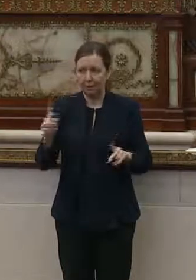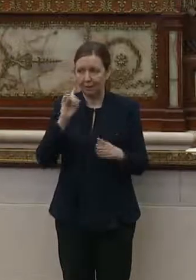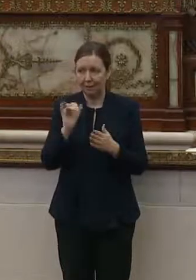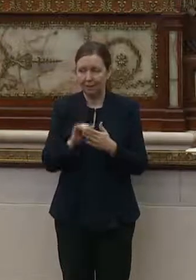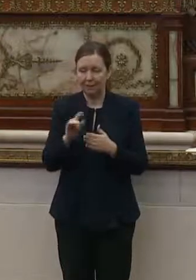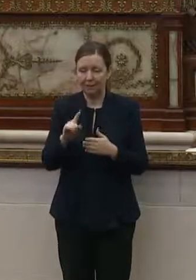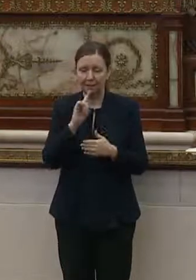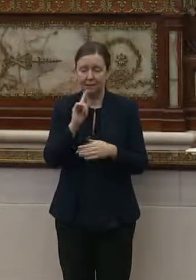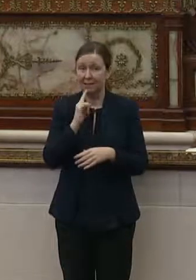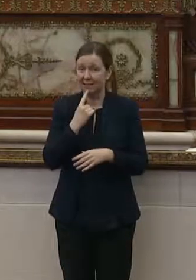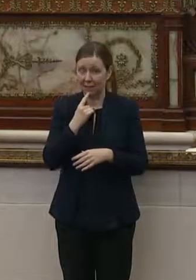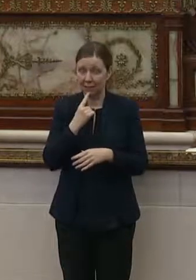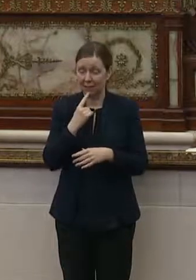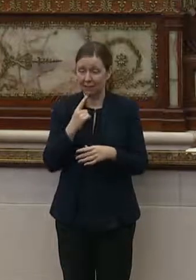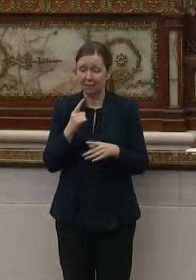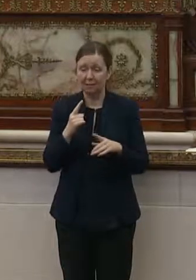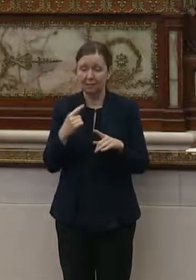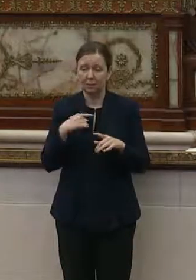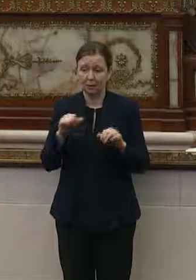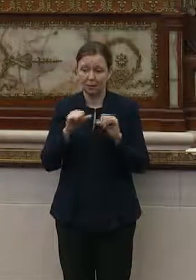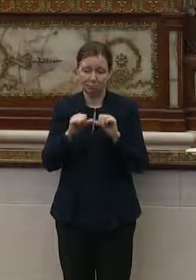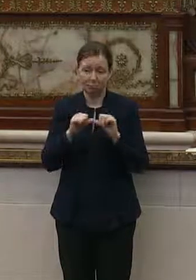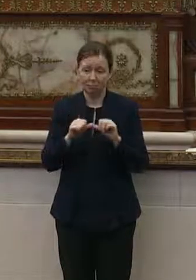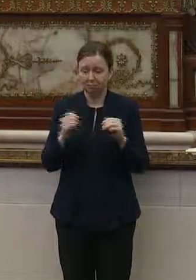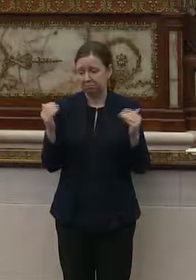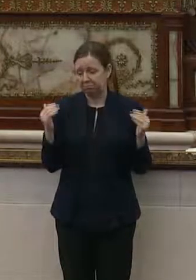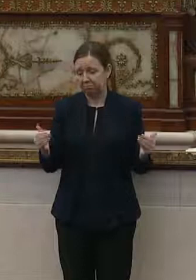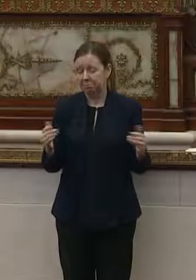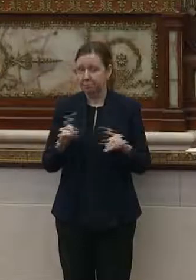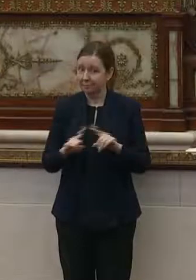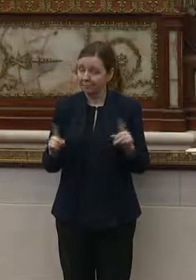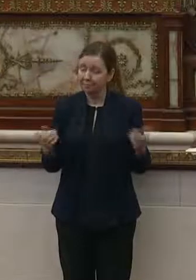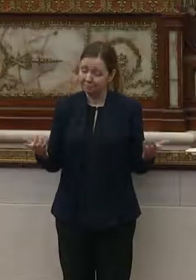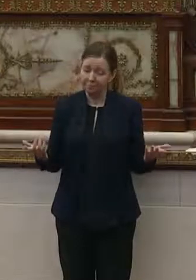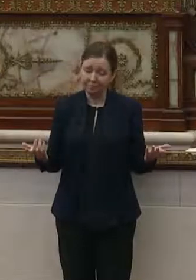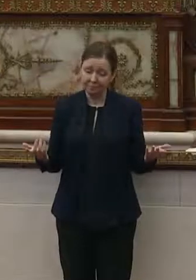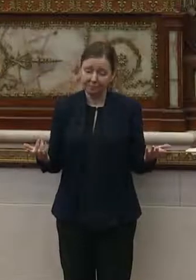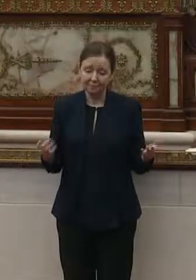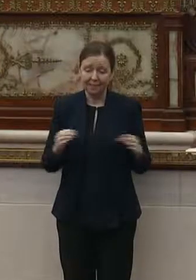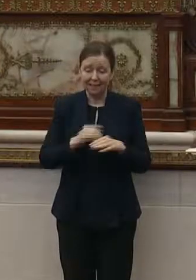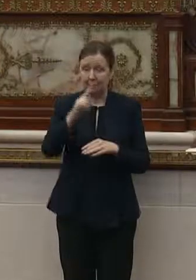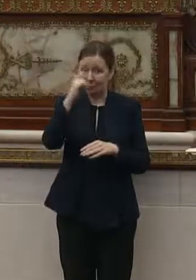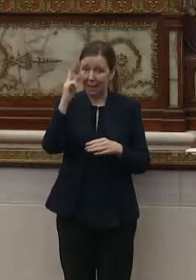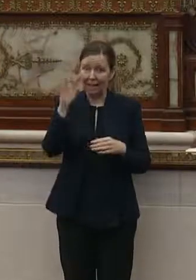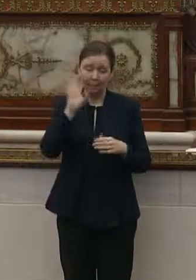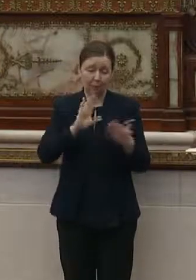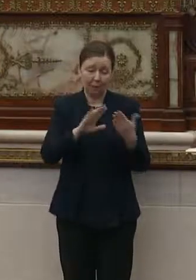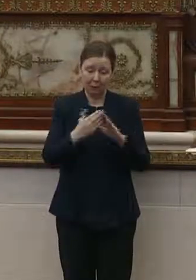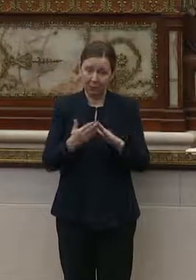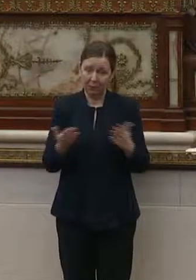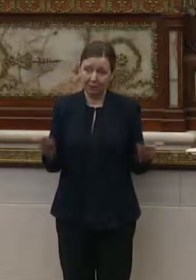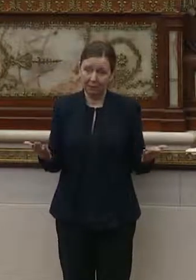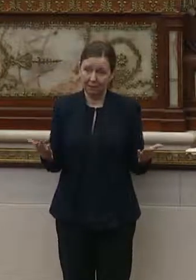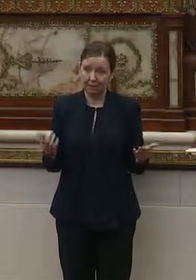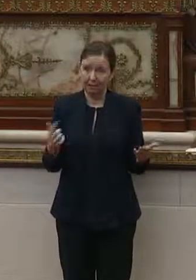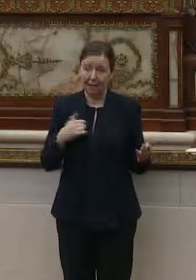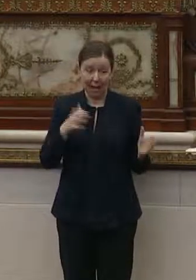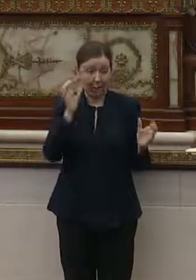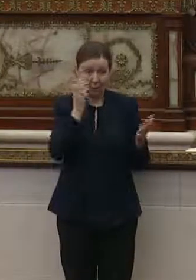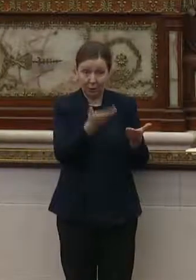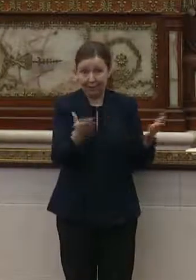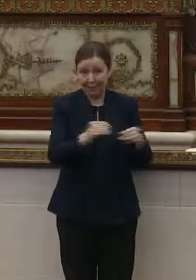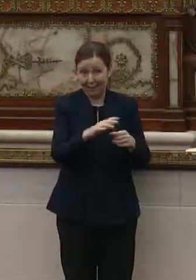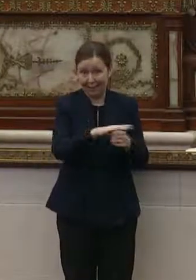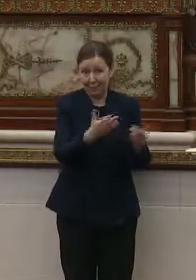this is not as serious as the issue. We can kind of continue to just move forward. But in Black and brown communities, and this is what I'm hearing on the ground, I